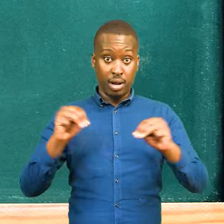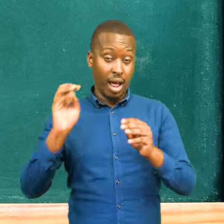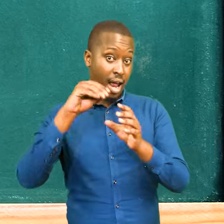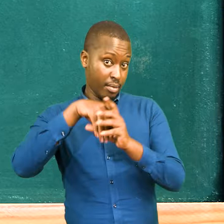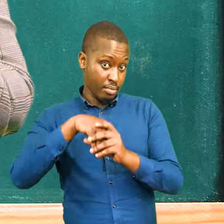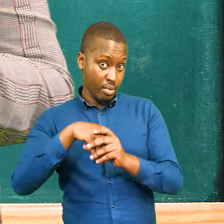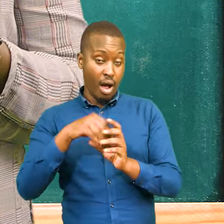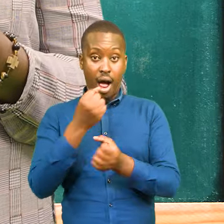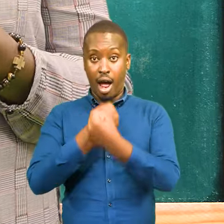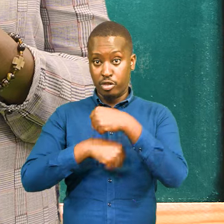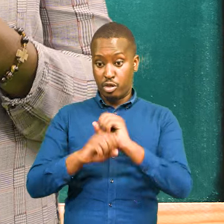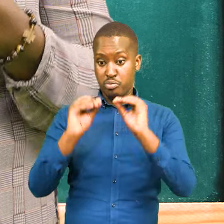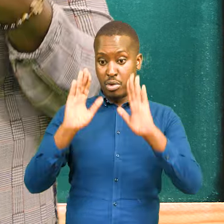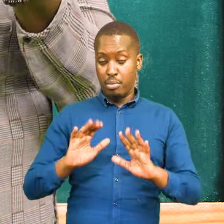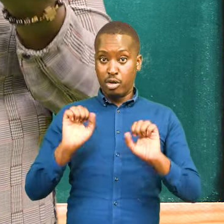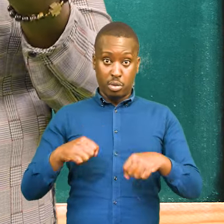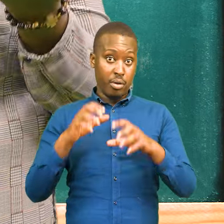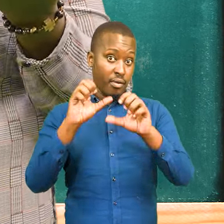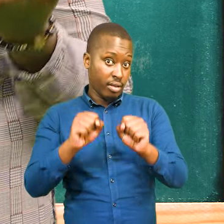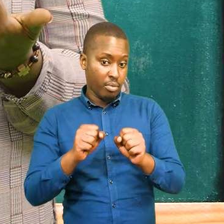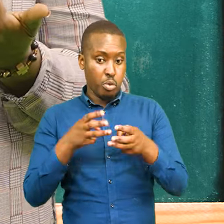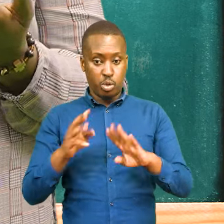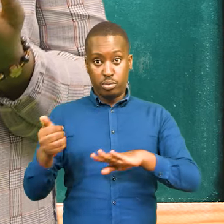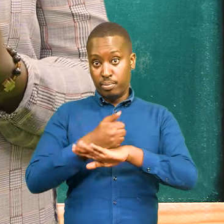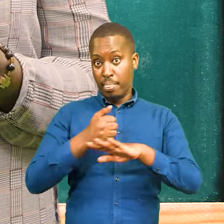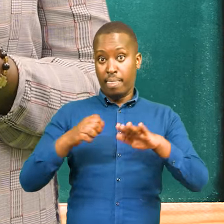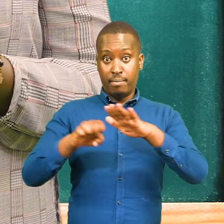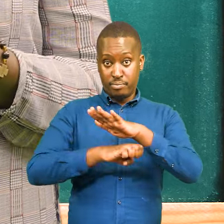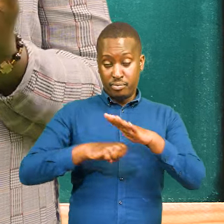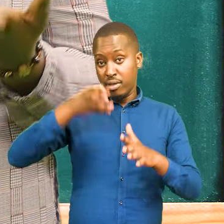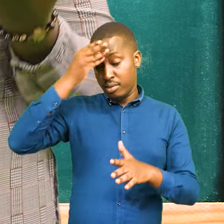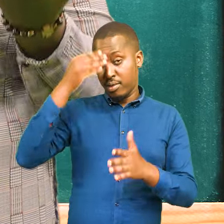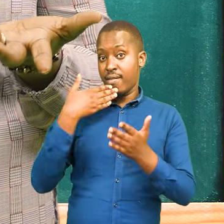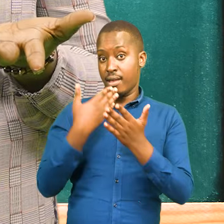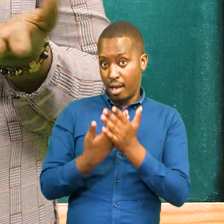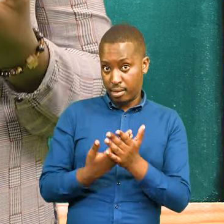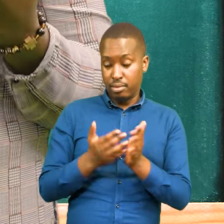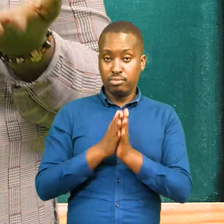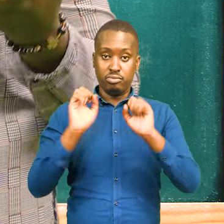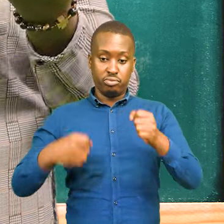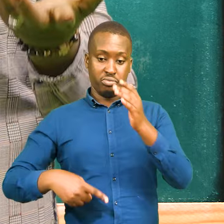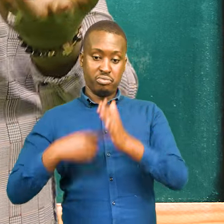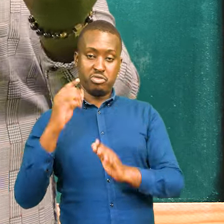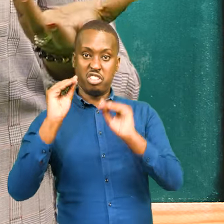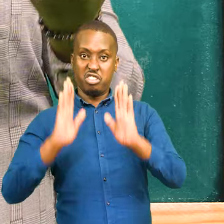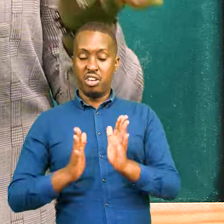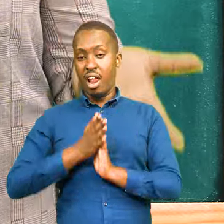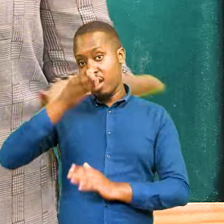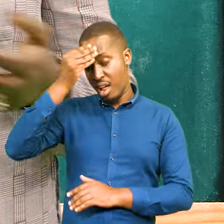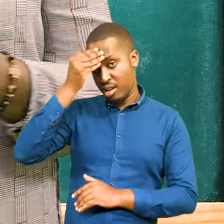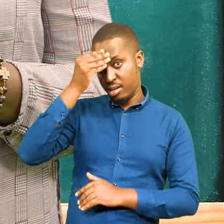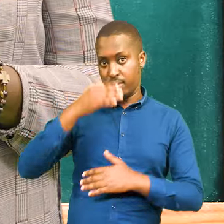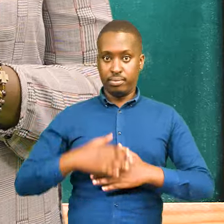management includes the actions that a teacher takes to create and maintain a learning environment that enables successful teaching